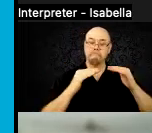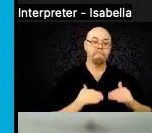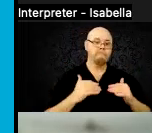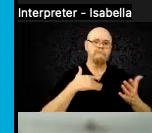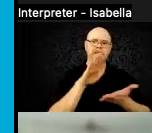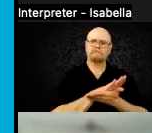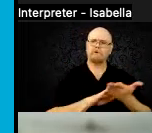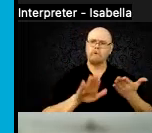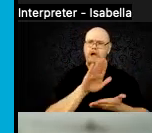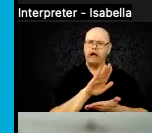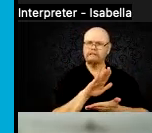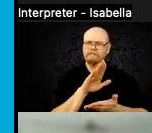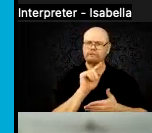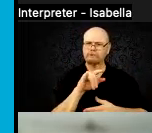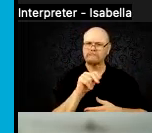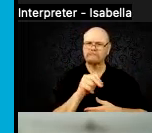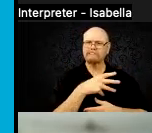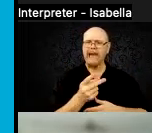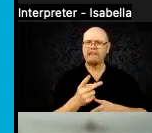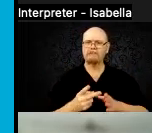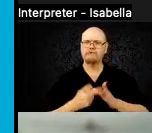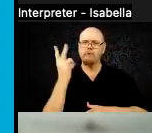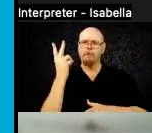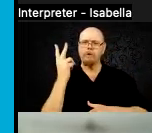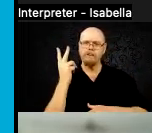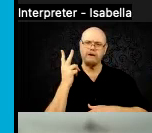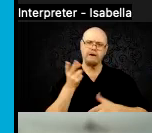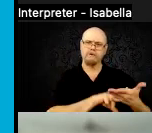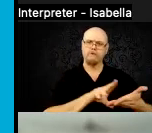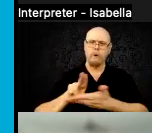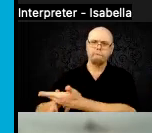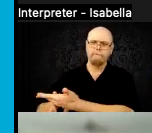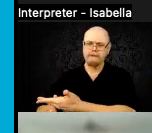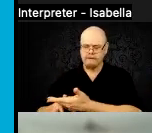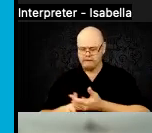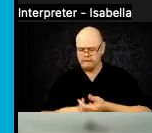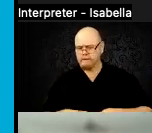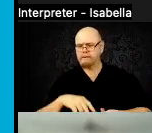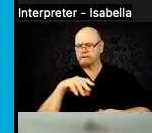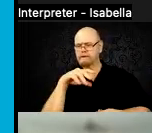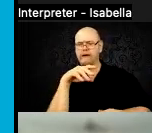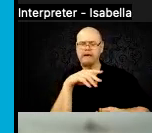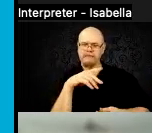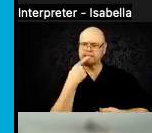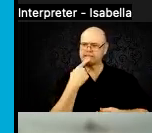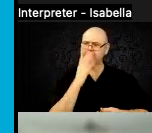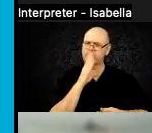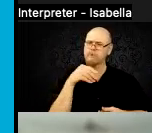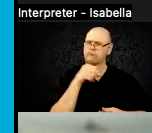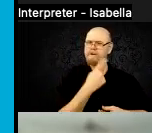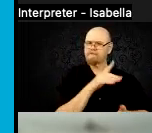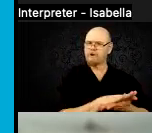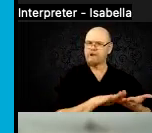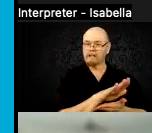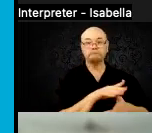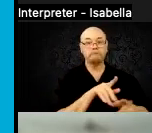enrollment. So I know we talked about it as one of the services that DRS provides is that they can pay for college tuition. This also includes tuition